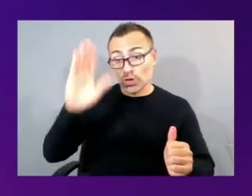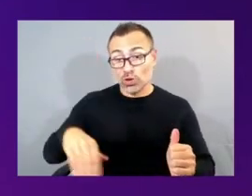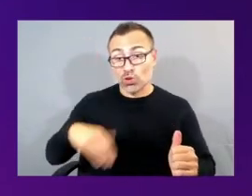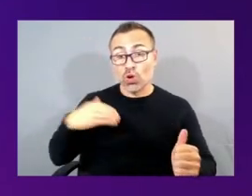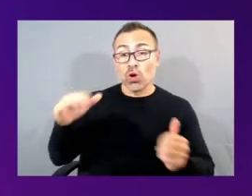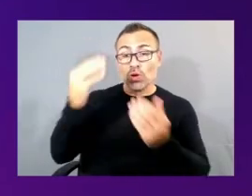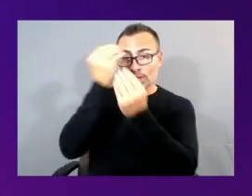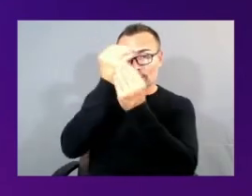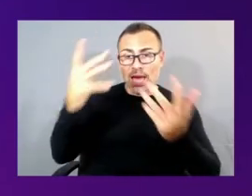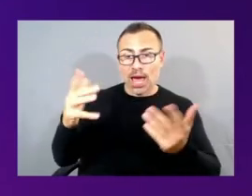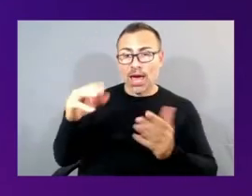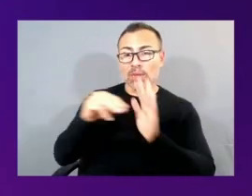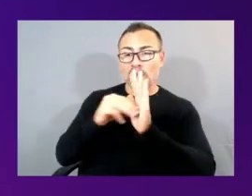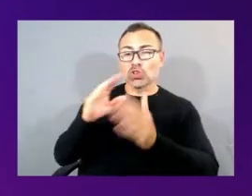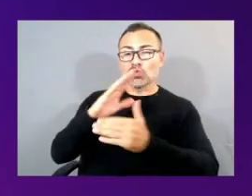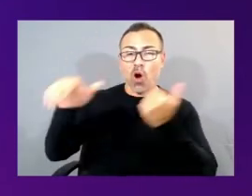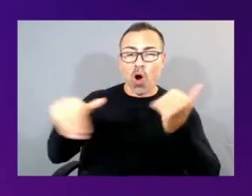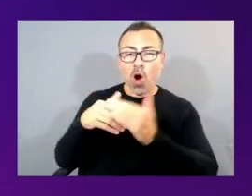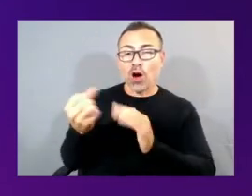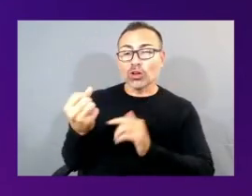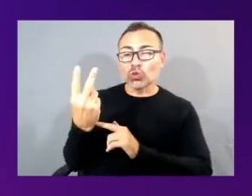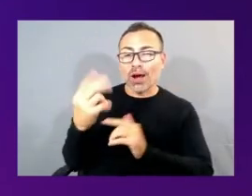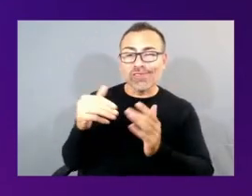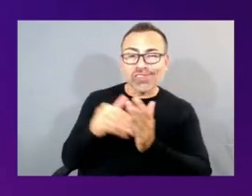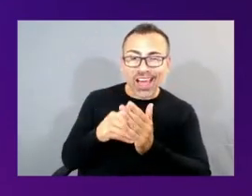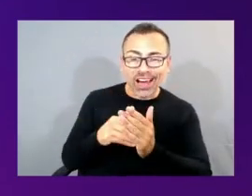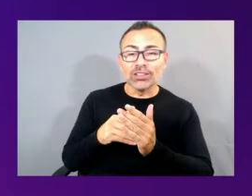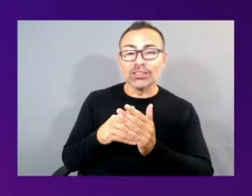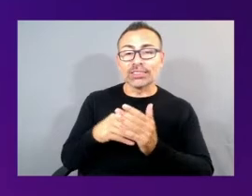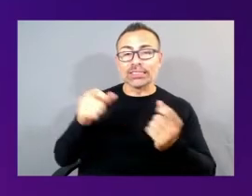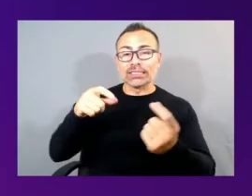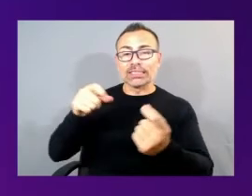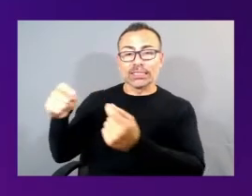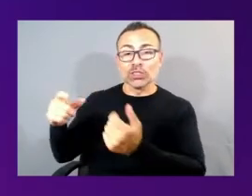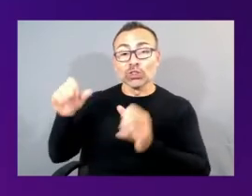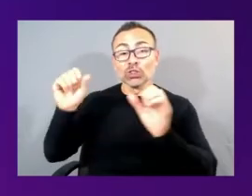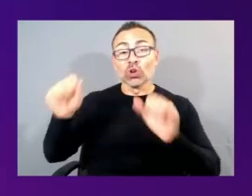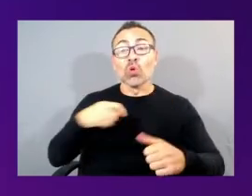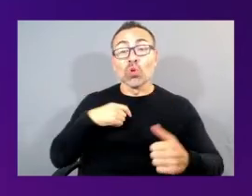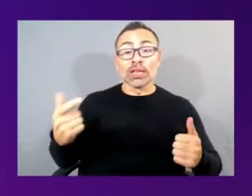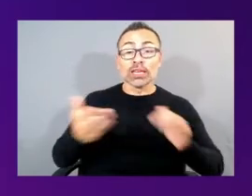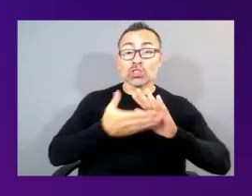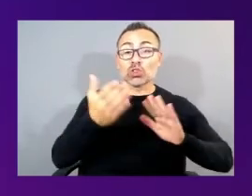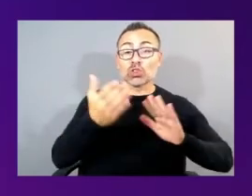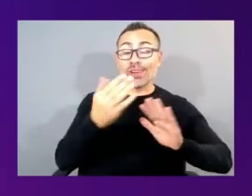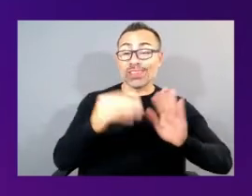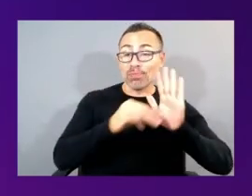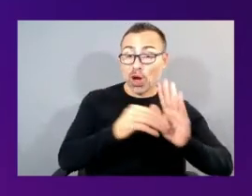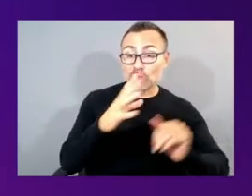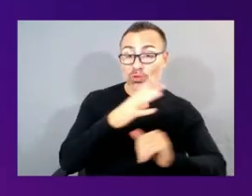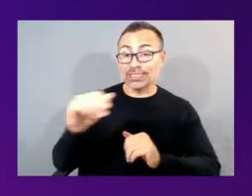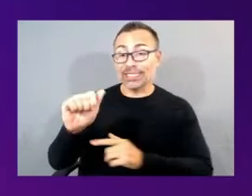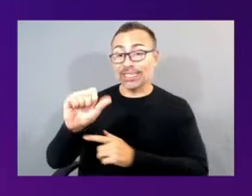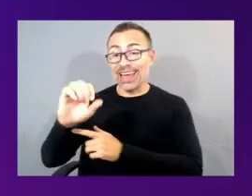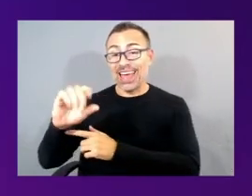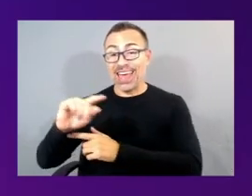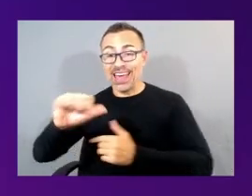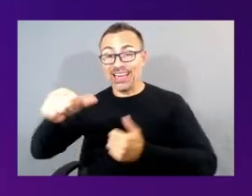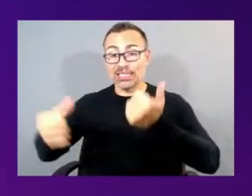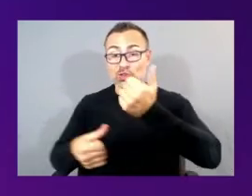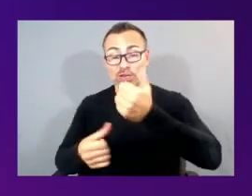auto-generate these models and the assets behind it. So that's done now. And all I'm going to get